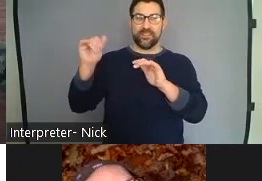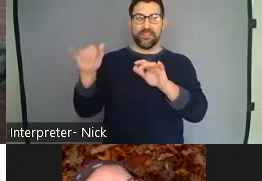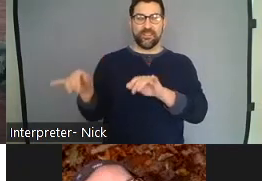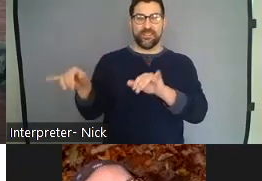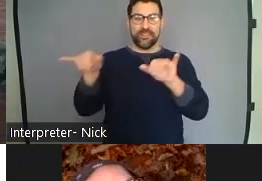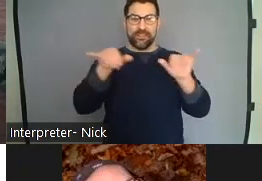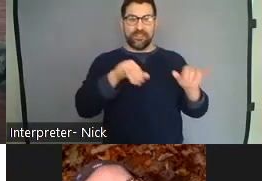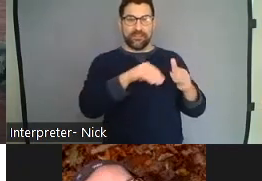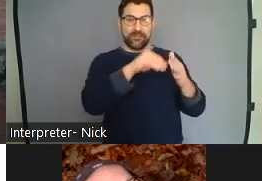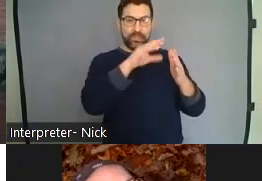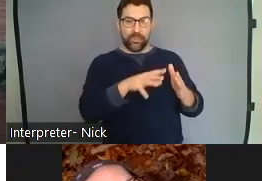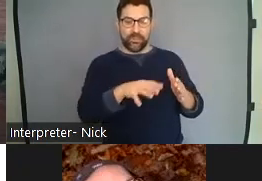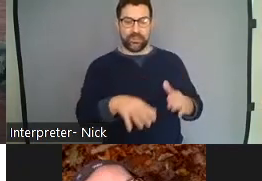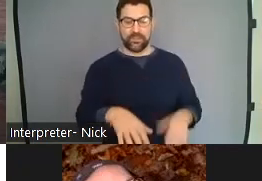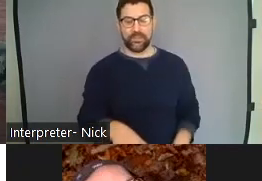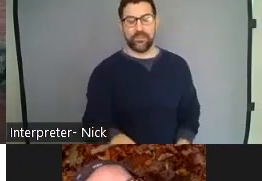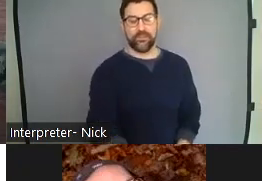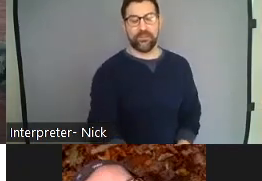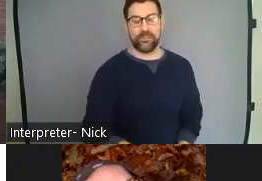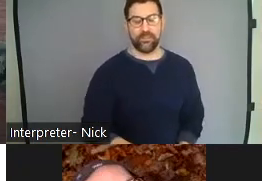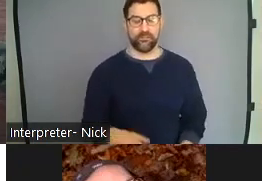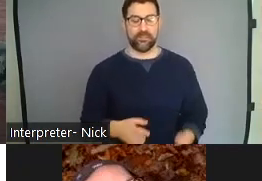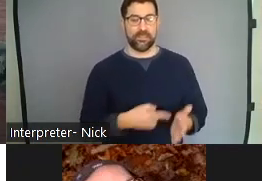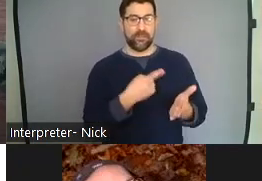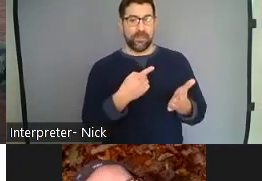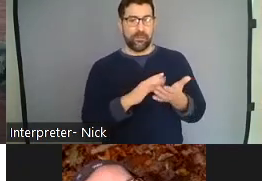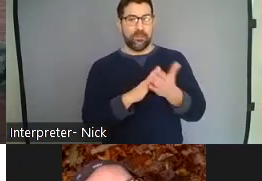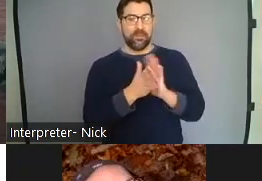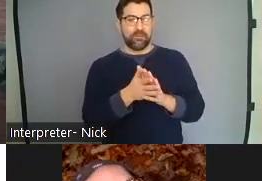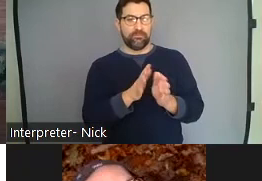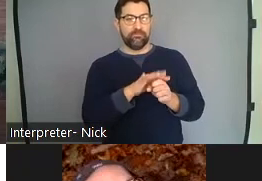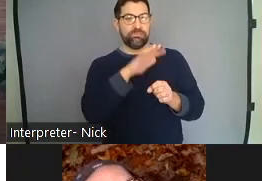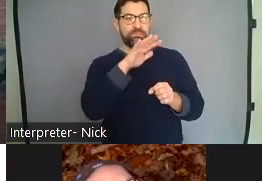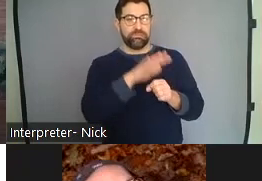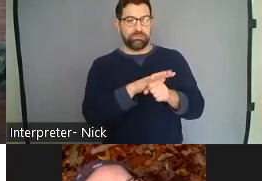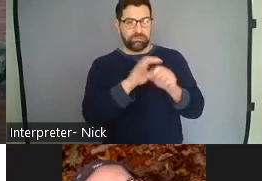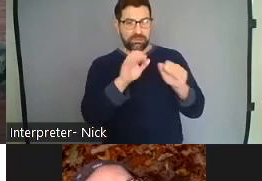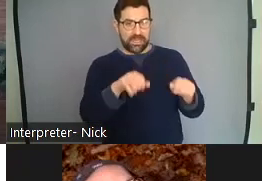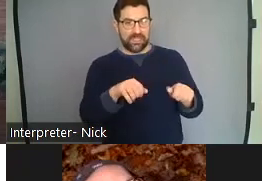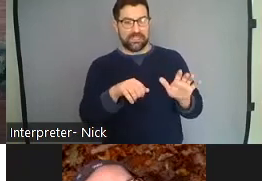Like sometimes it can get pretty inflammatory. And